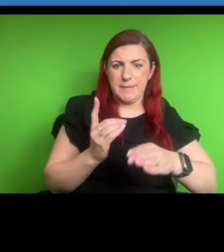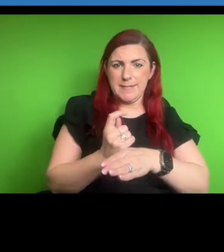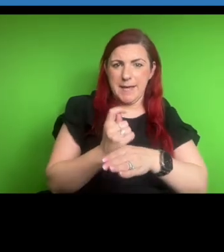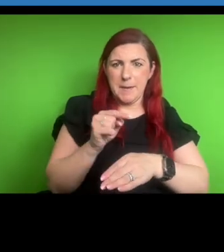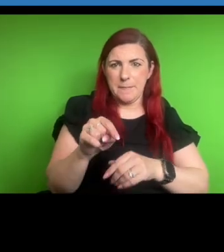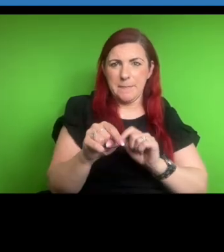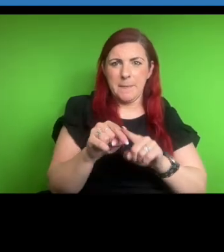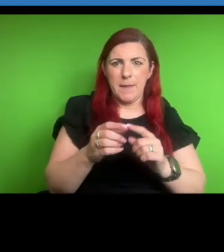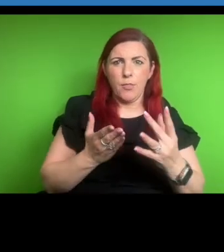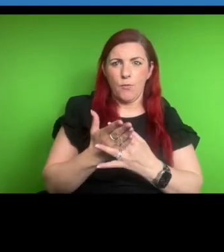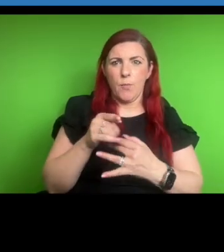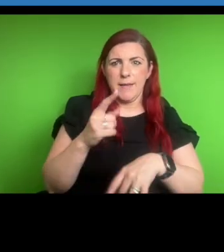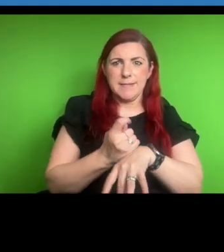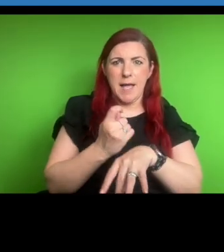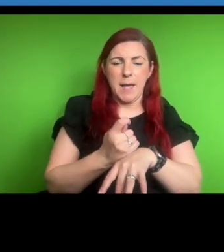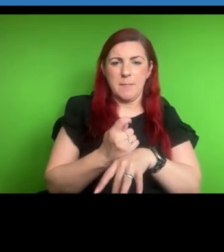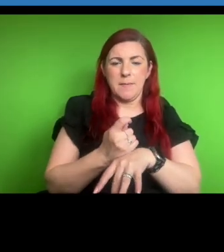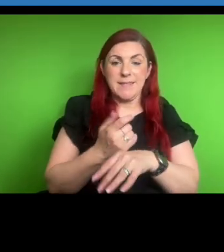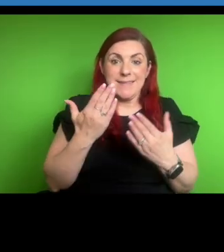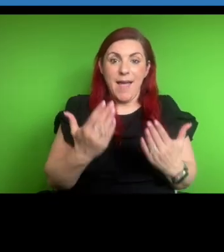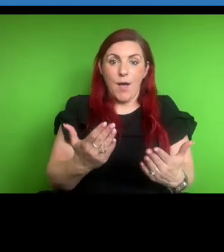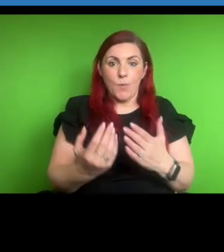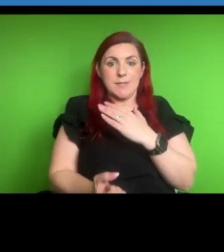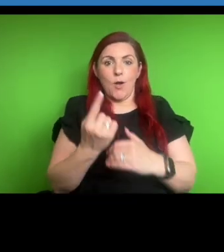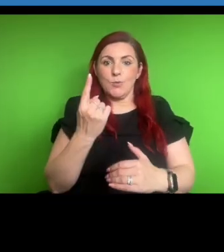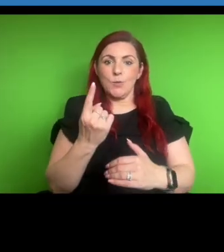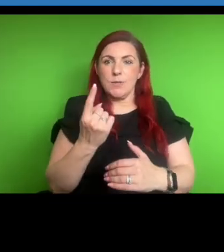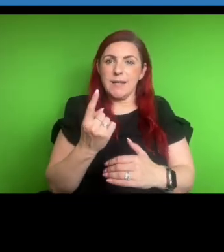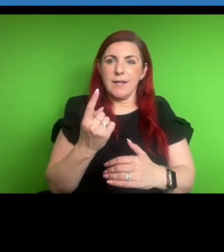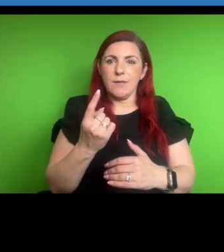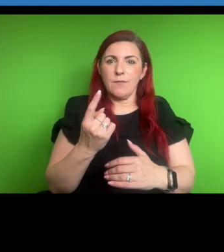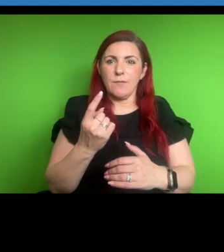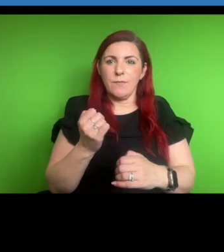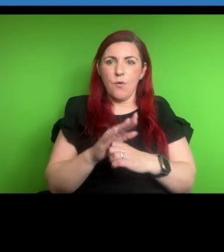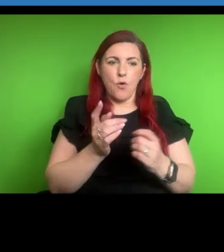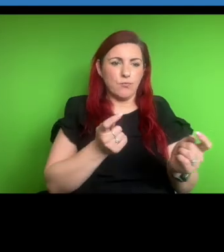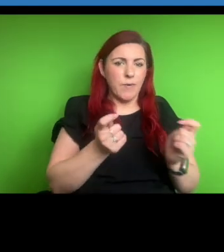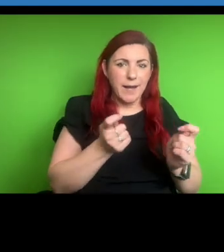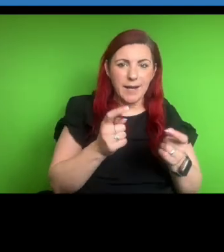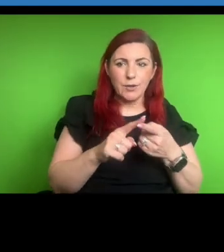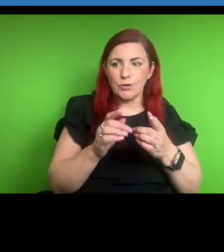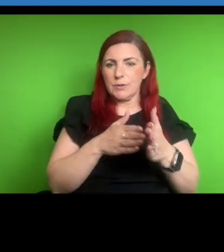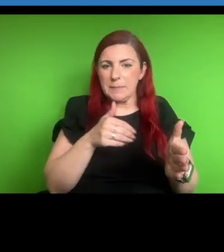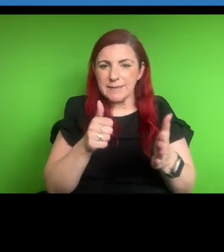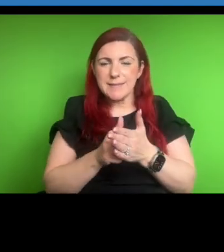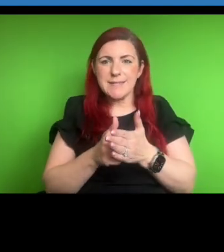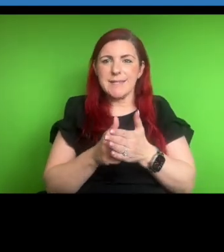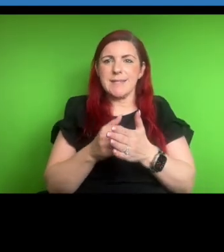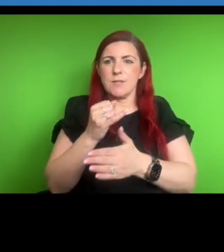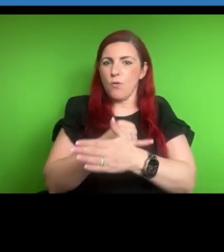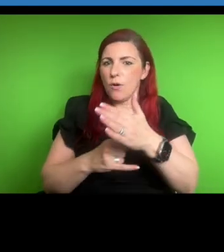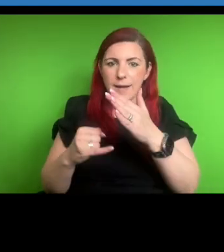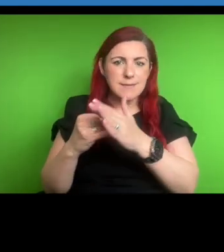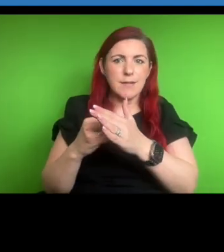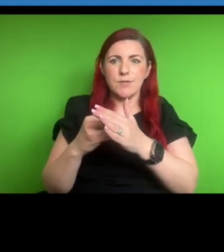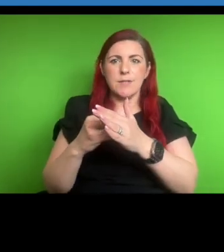never for regulators, for businesses, for persons with disabilities,